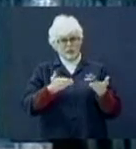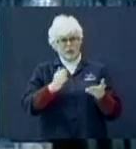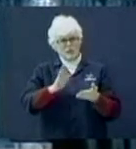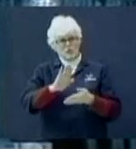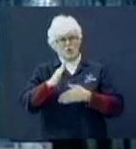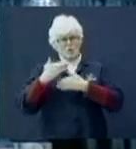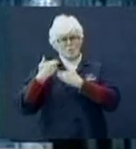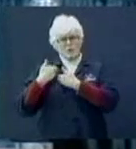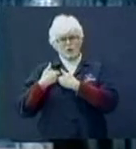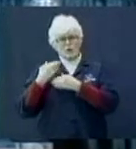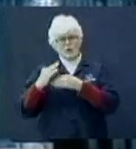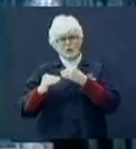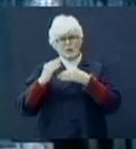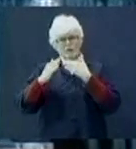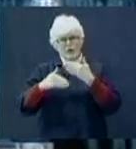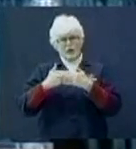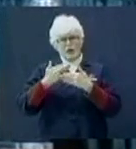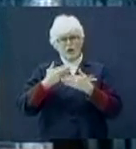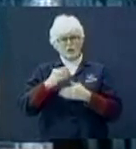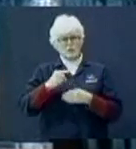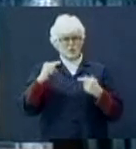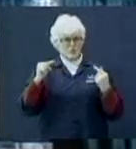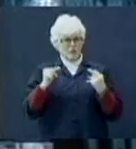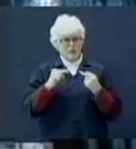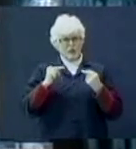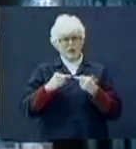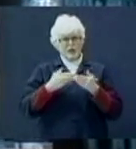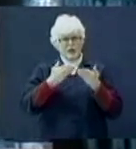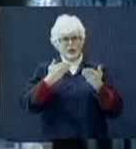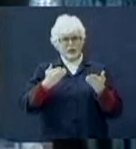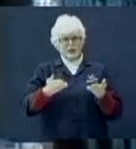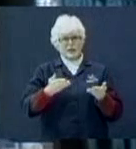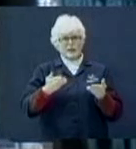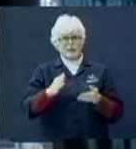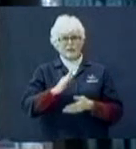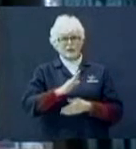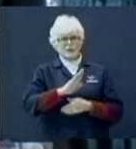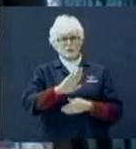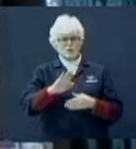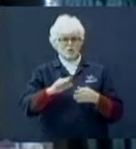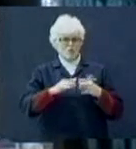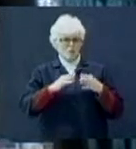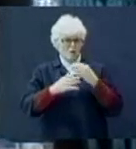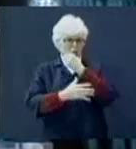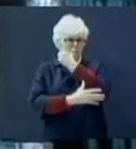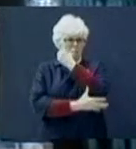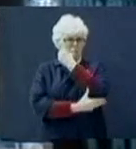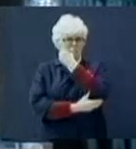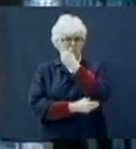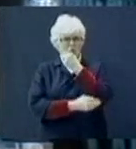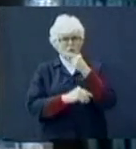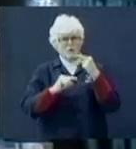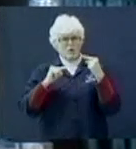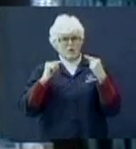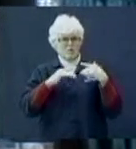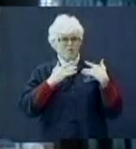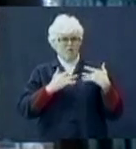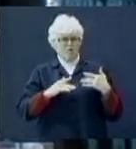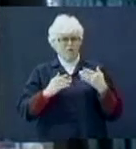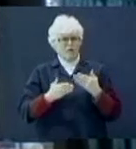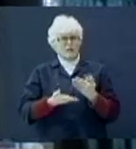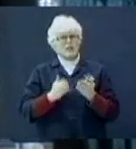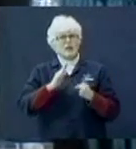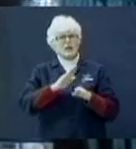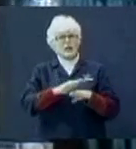in all of your hurting and giving your poor heart ease. Tell me,